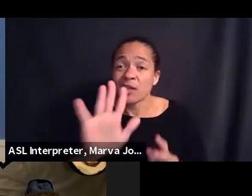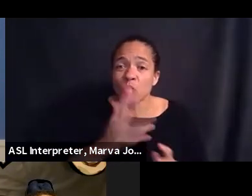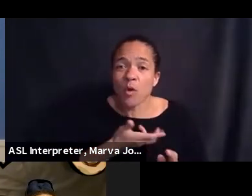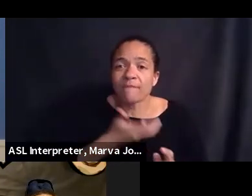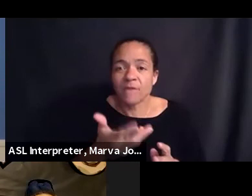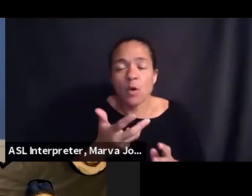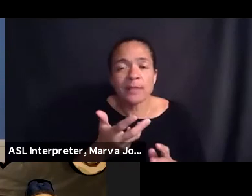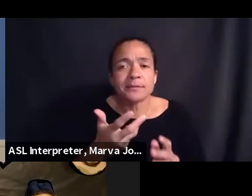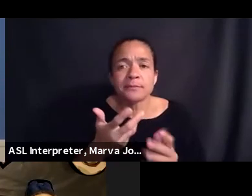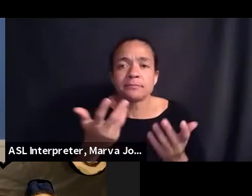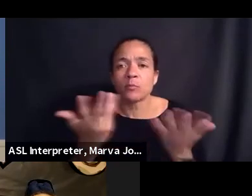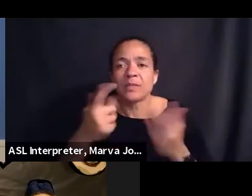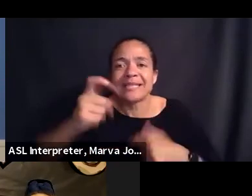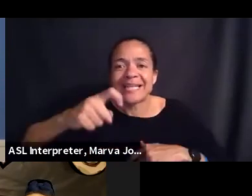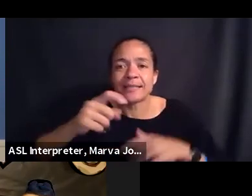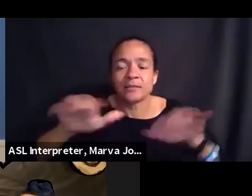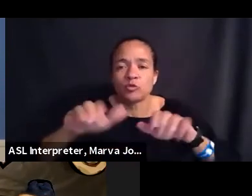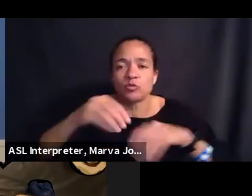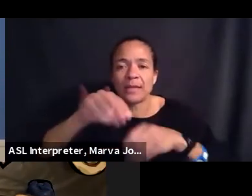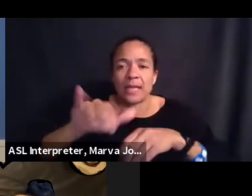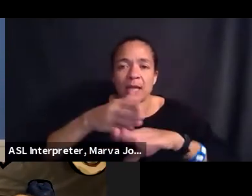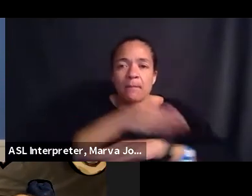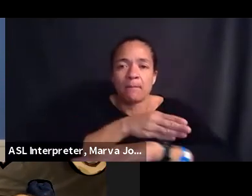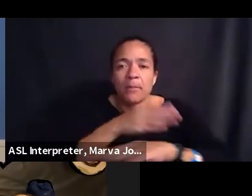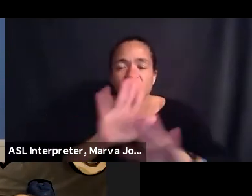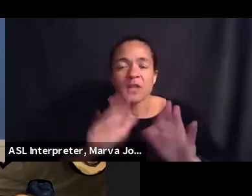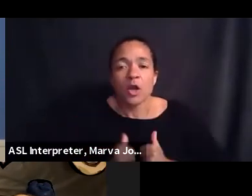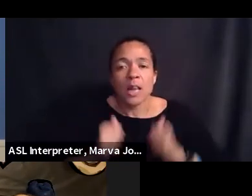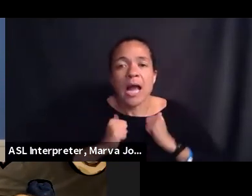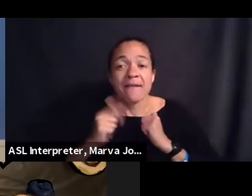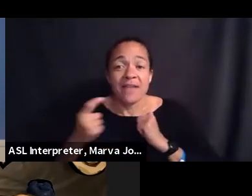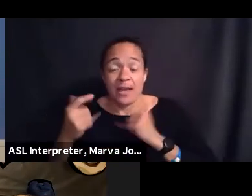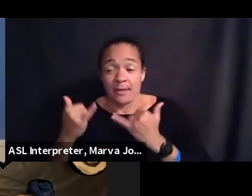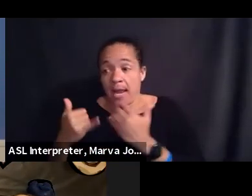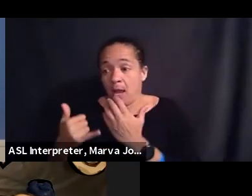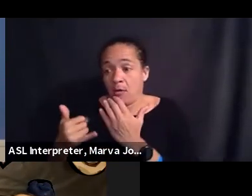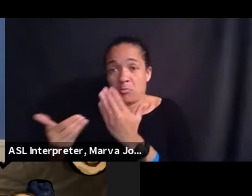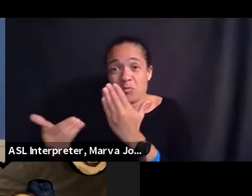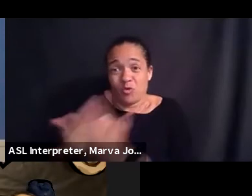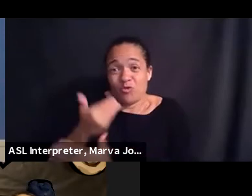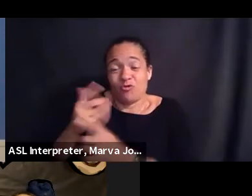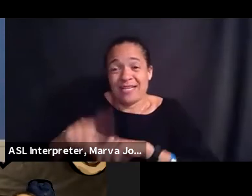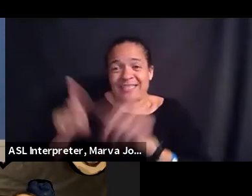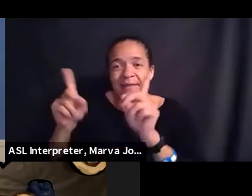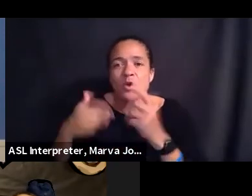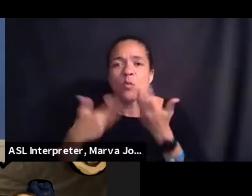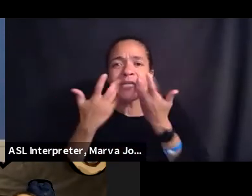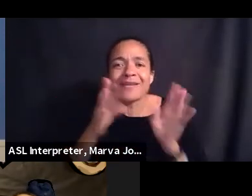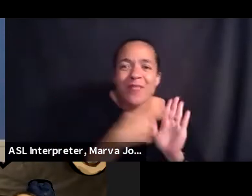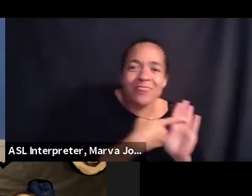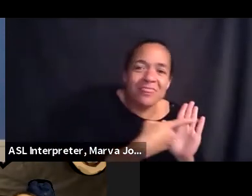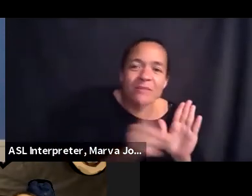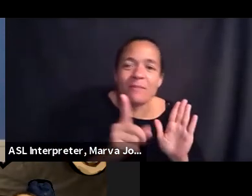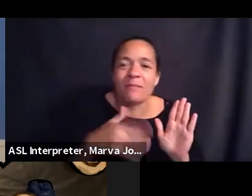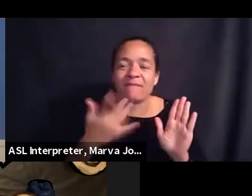to increase that quality of life. And because we were doing something new and different, we really did not want people to feel